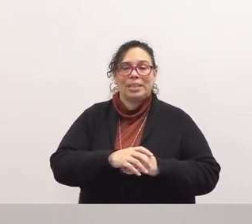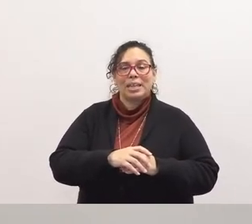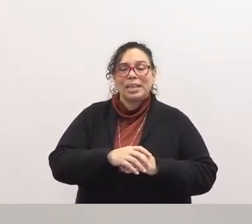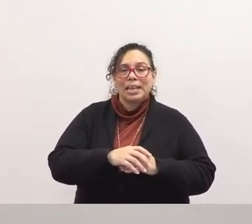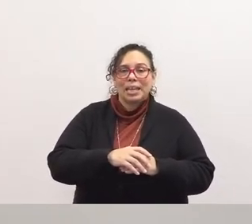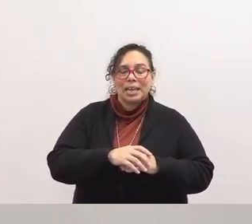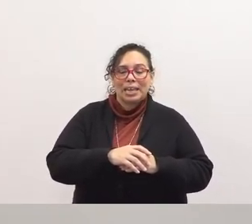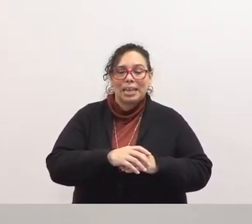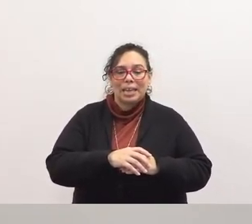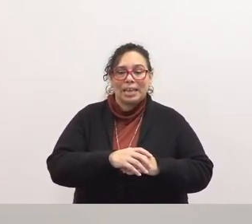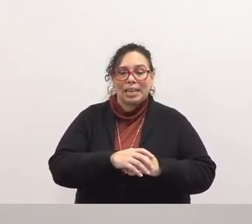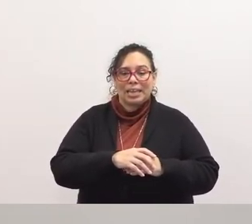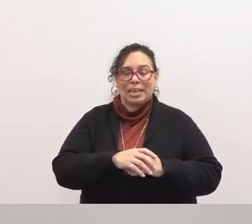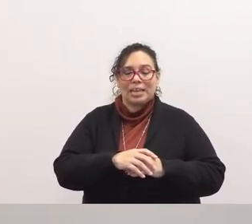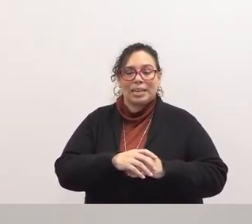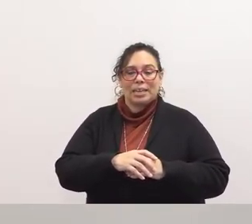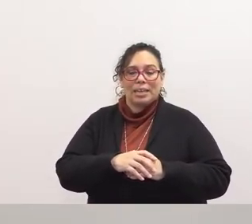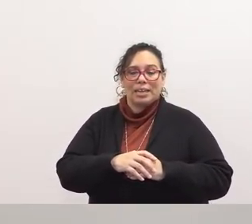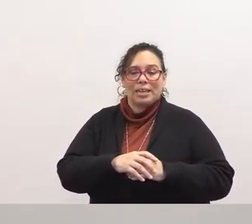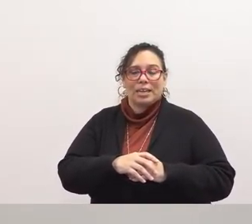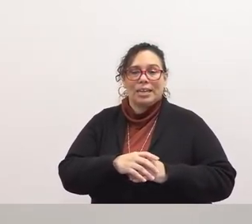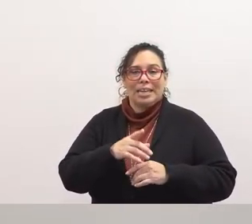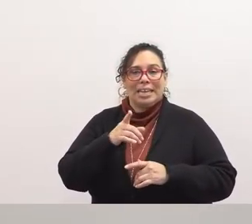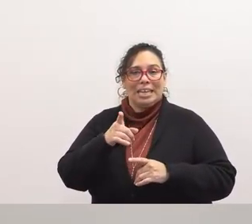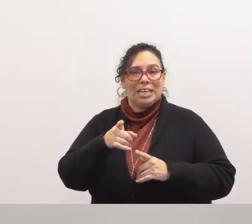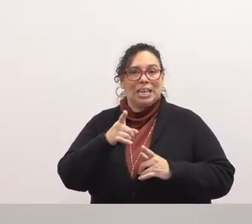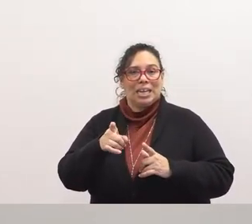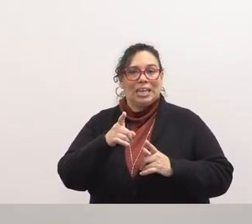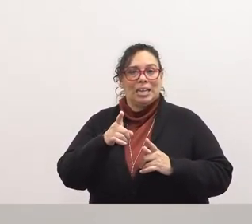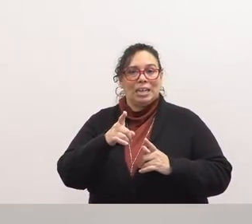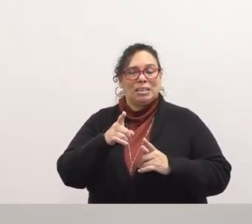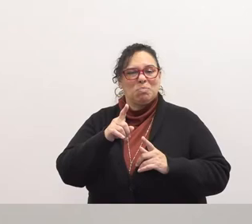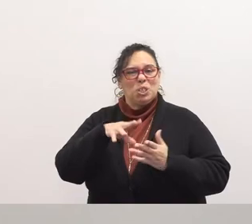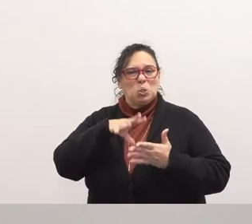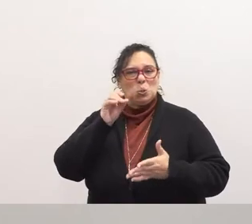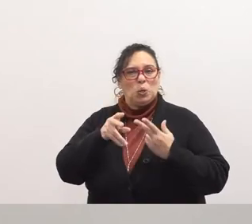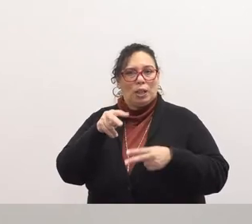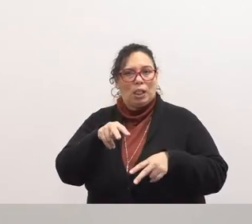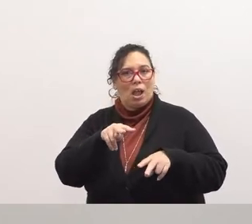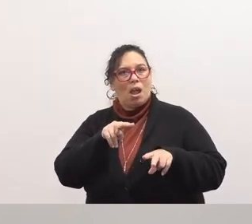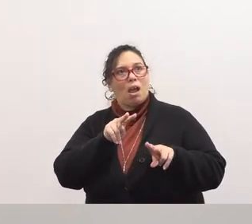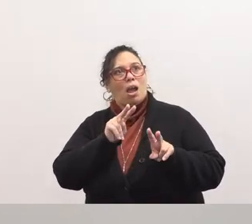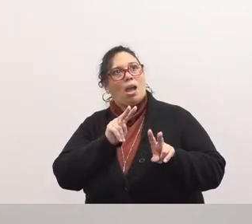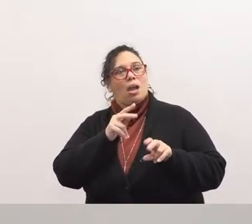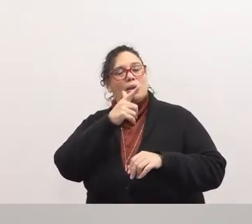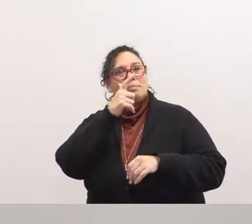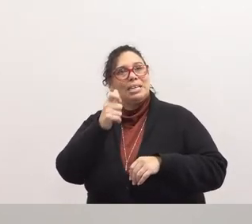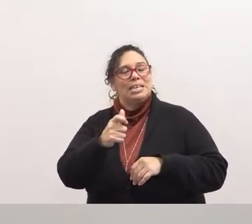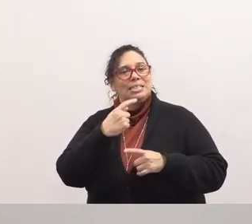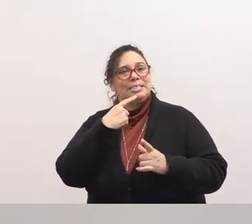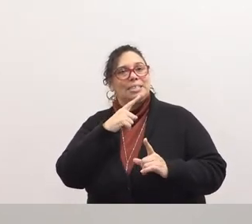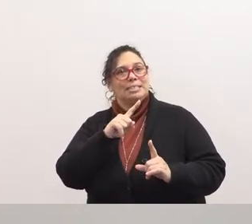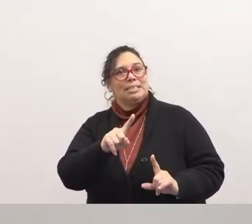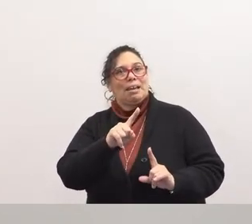was lionized or idolized by students because of his success both on the court and off the